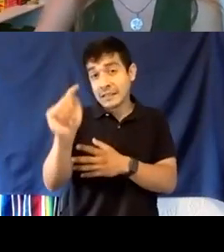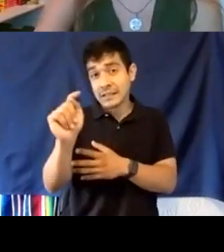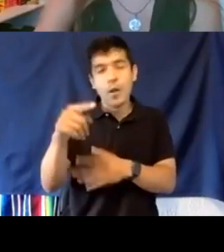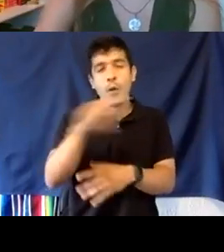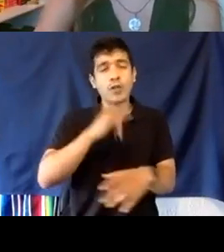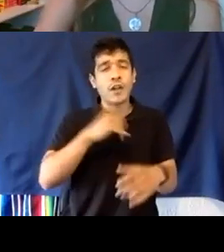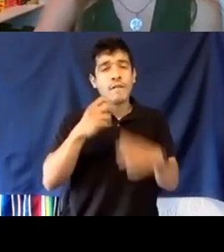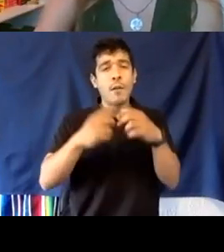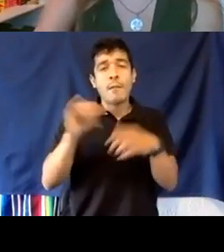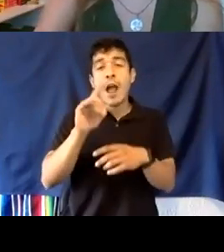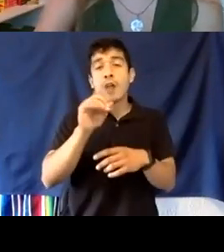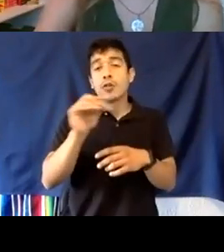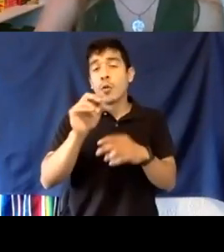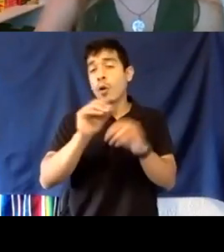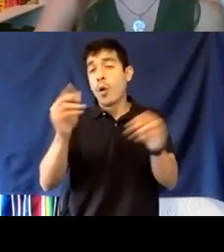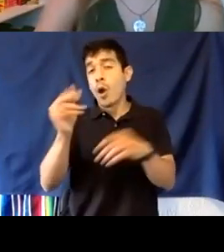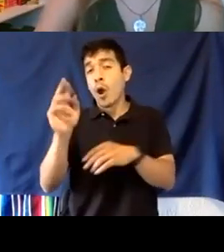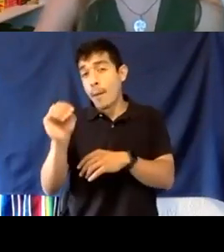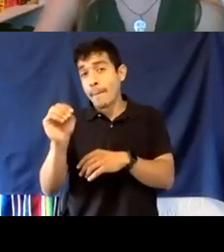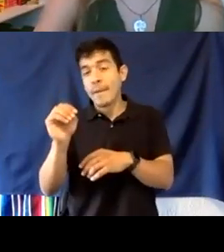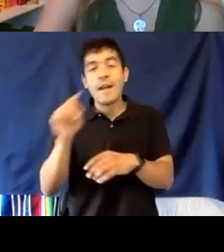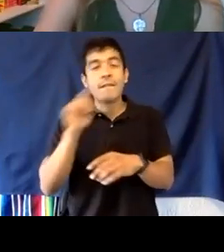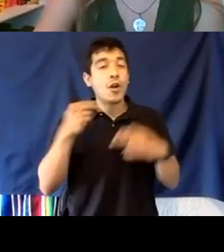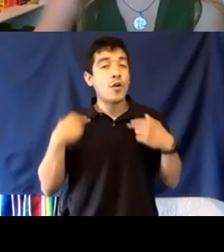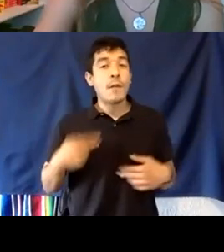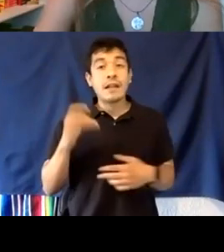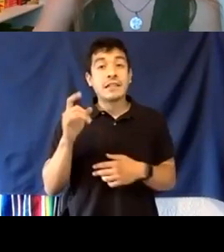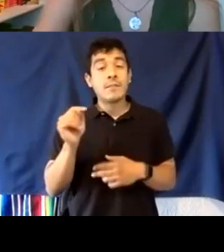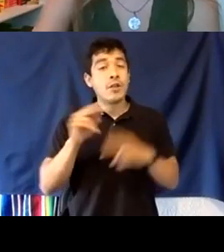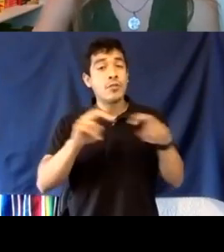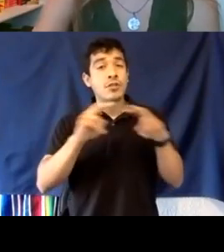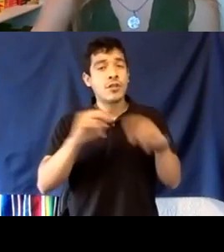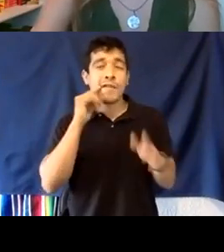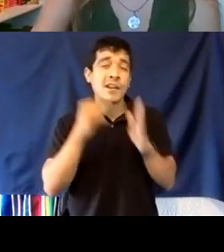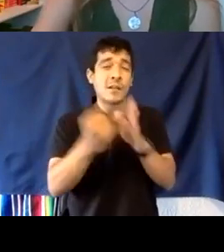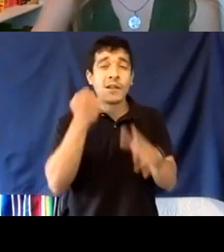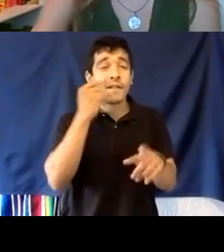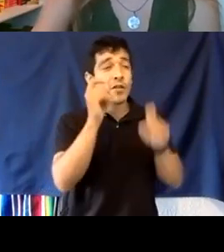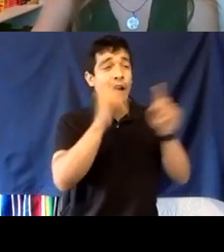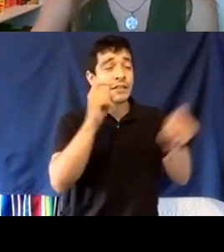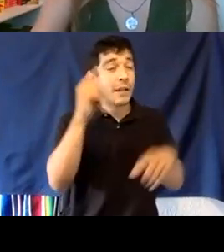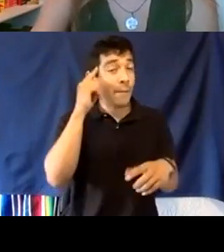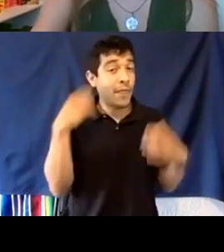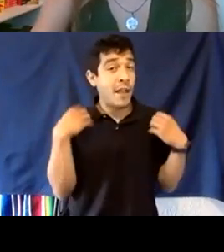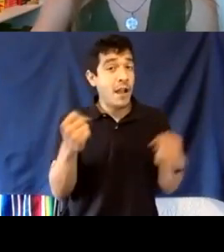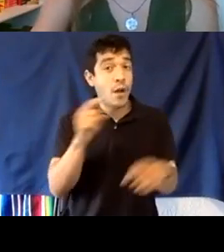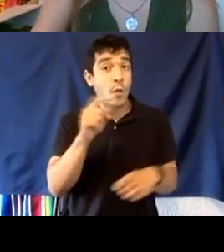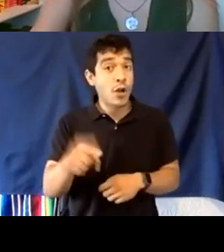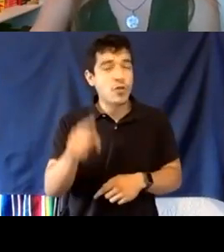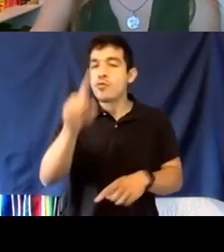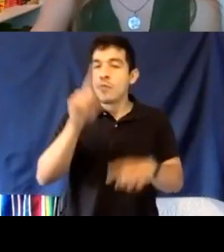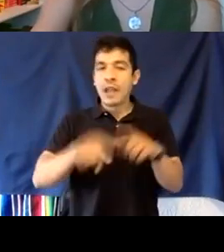no harm in human subjects research. If you're asking, for example, mental health type questions, you should not be doing that without